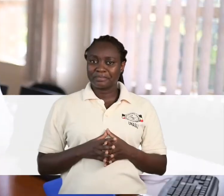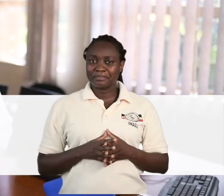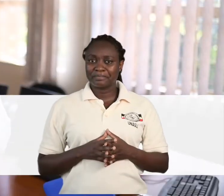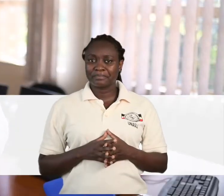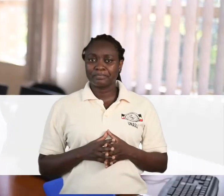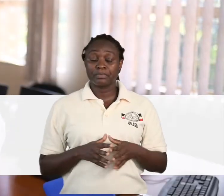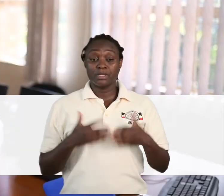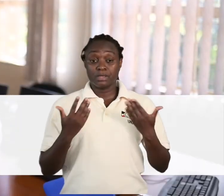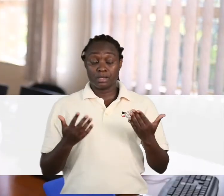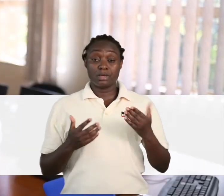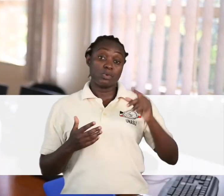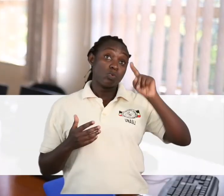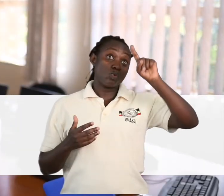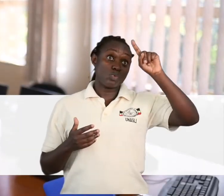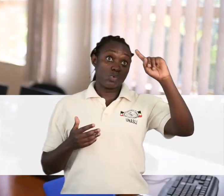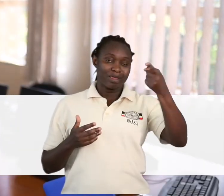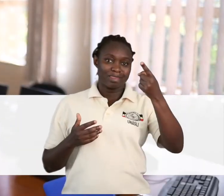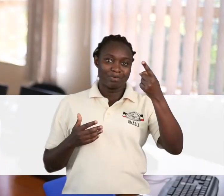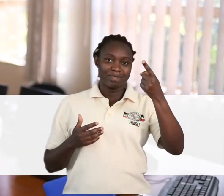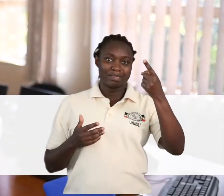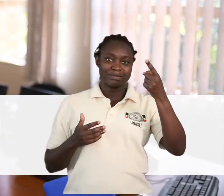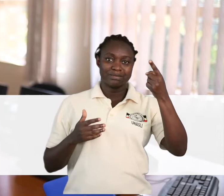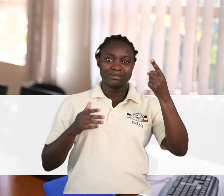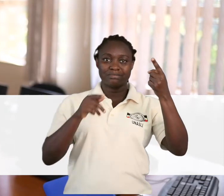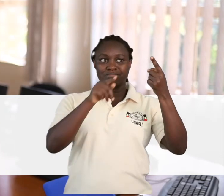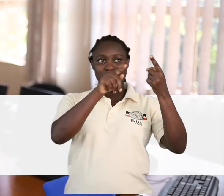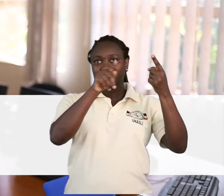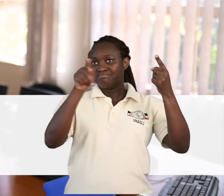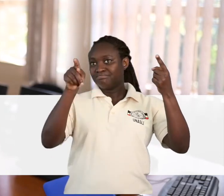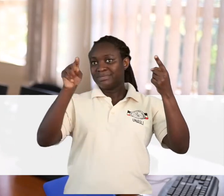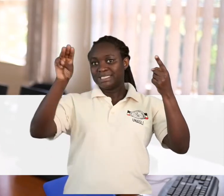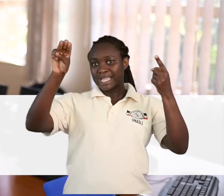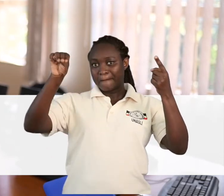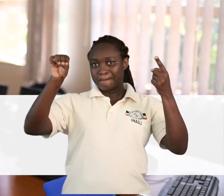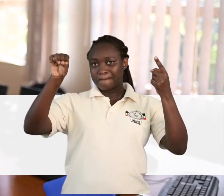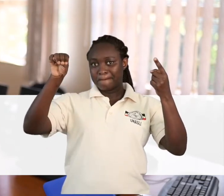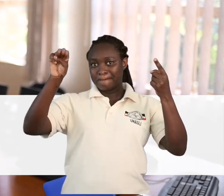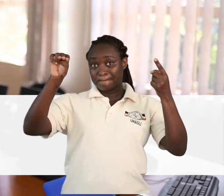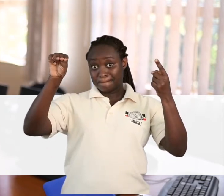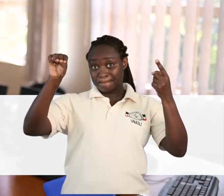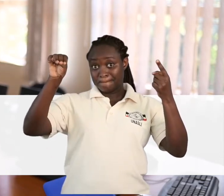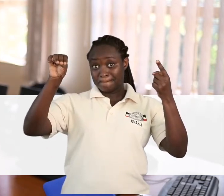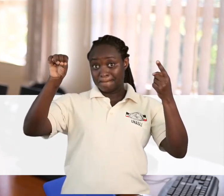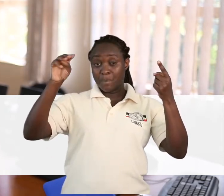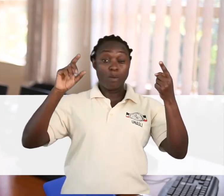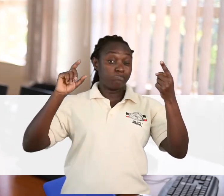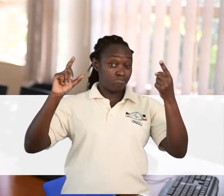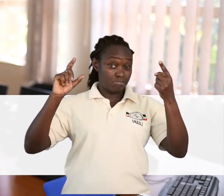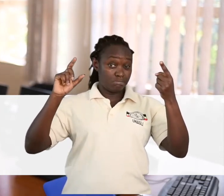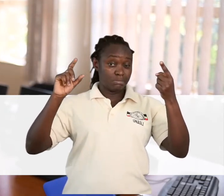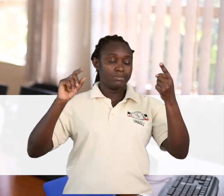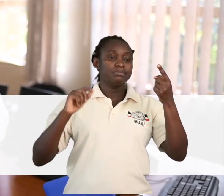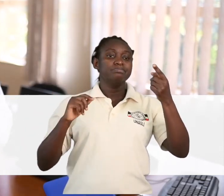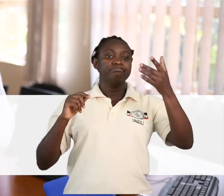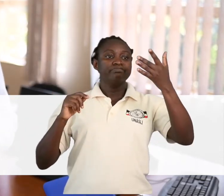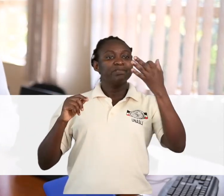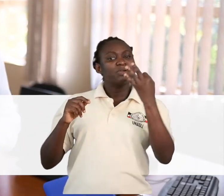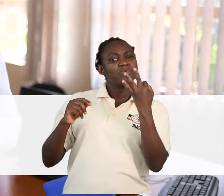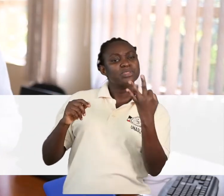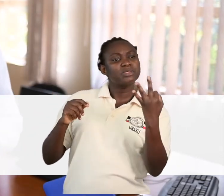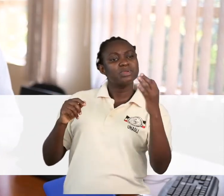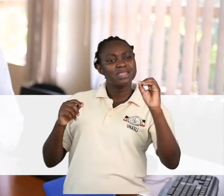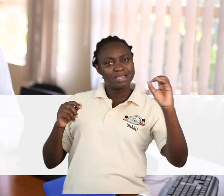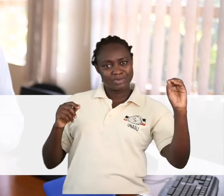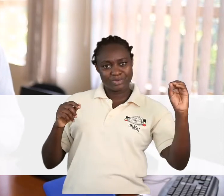So 1,000 will equal to M. That's correct.